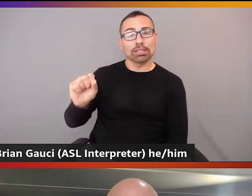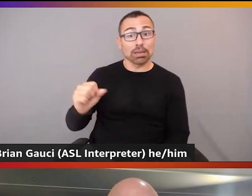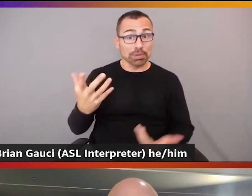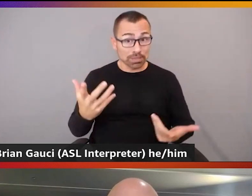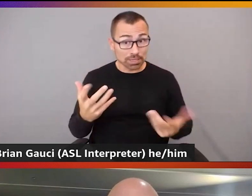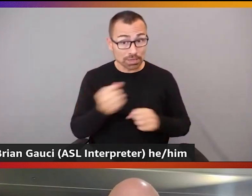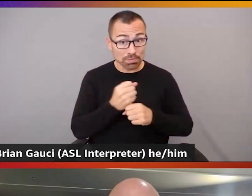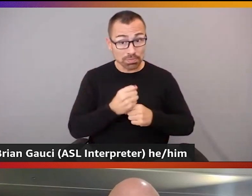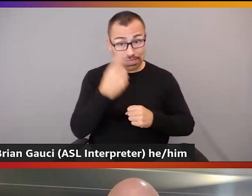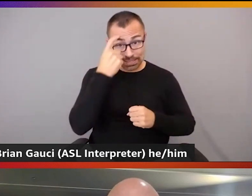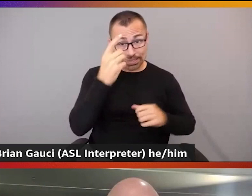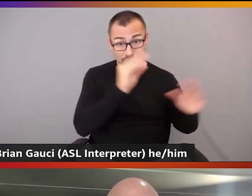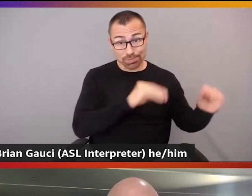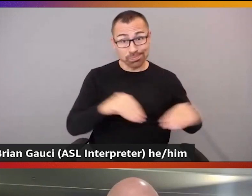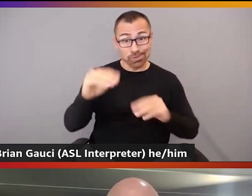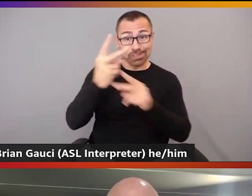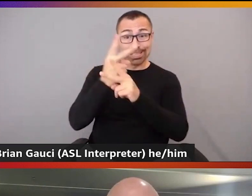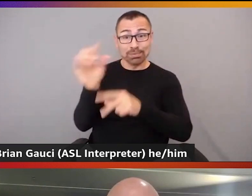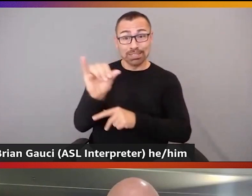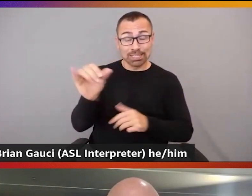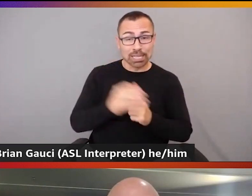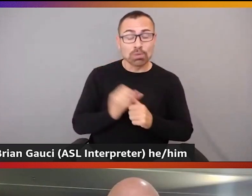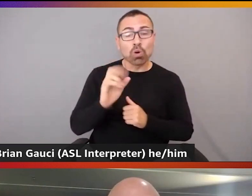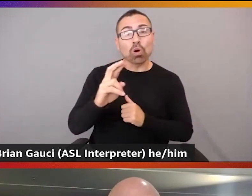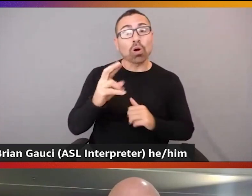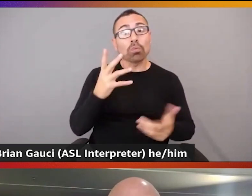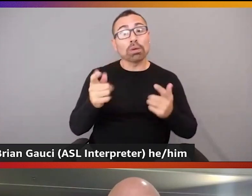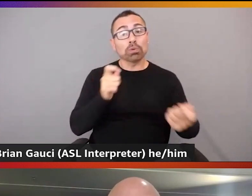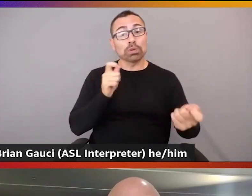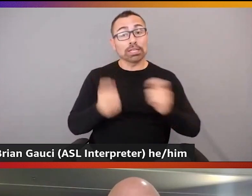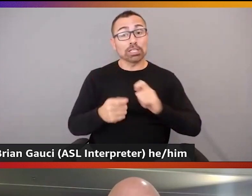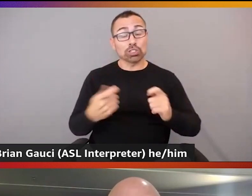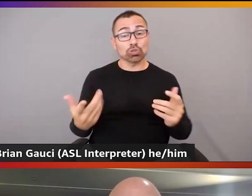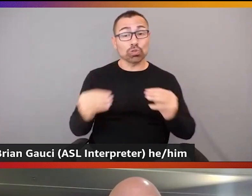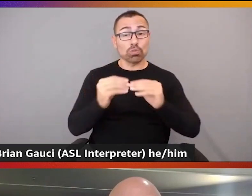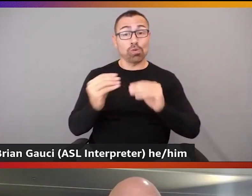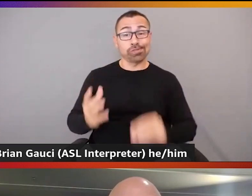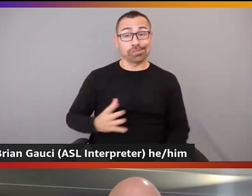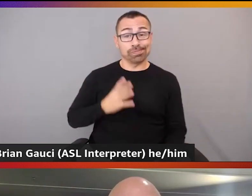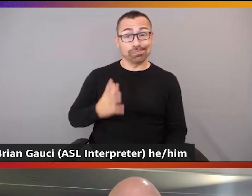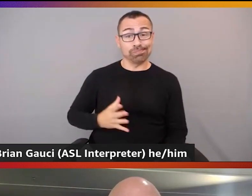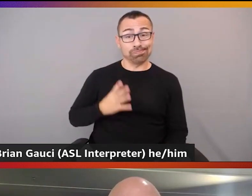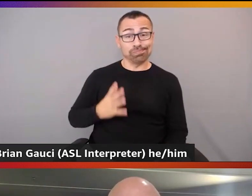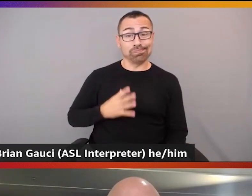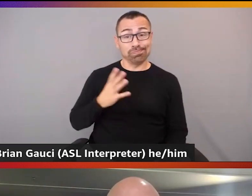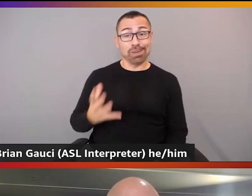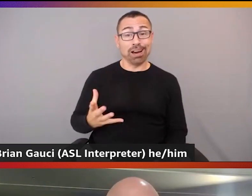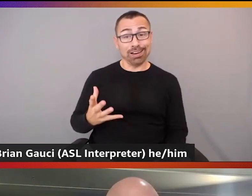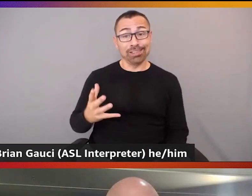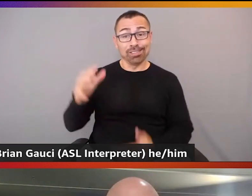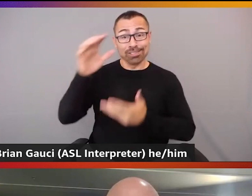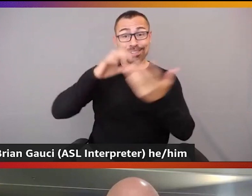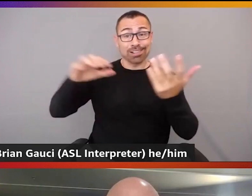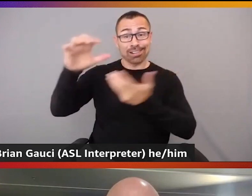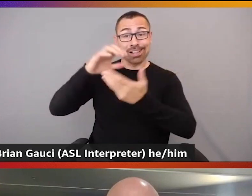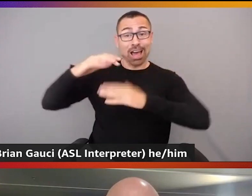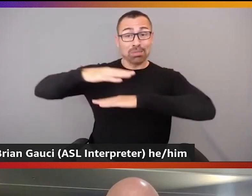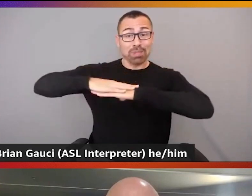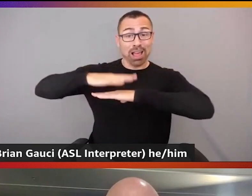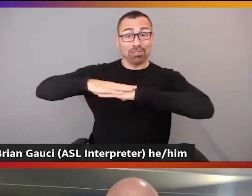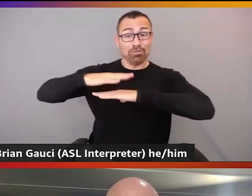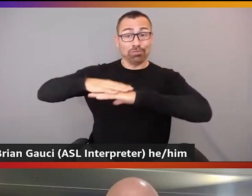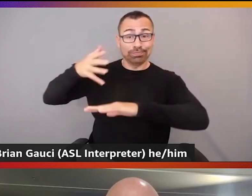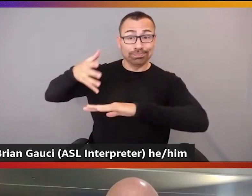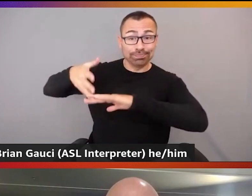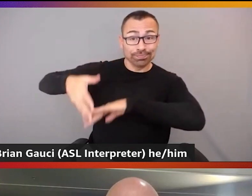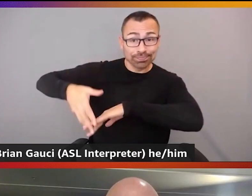Or maybe it's time to adopt some more modern cloud-native platform as part of your migration. And that's where some of this assessment comes in,